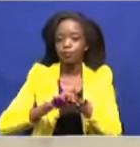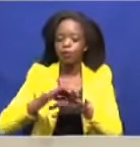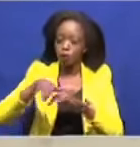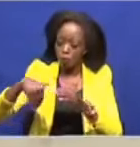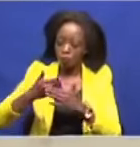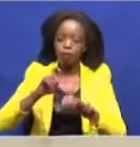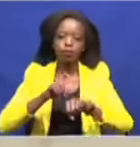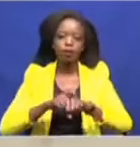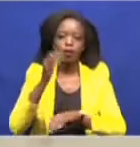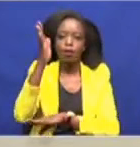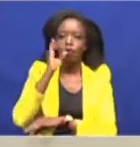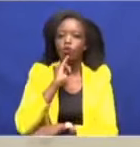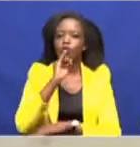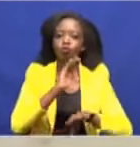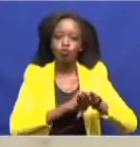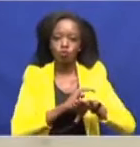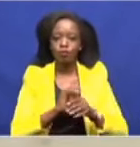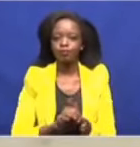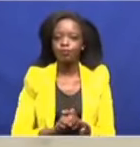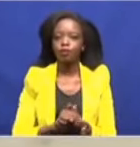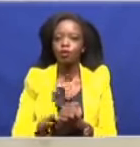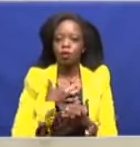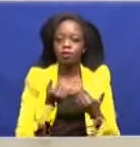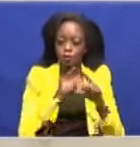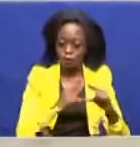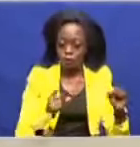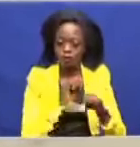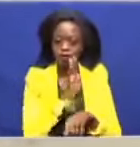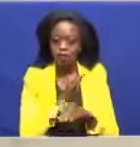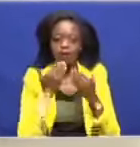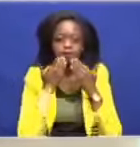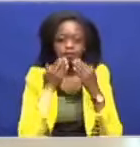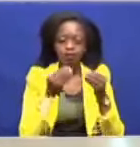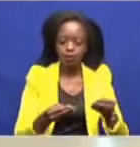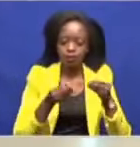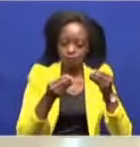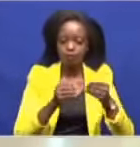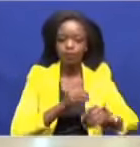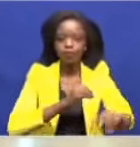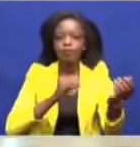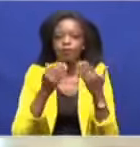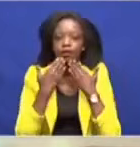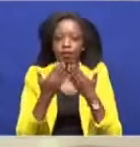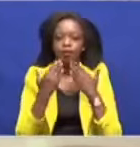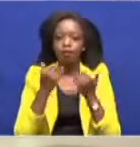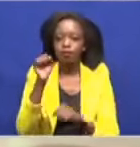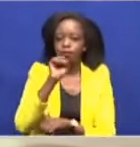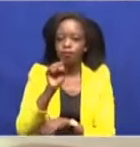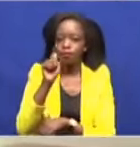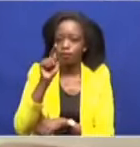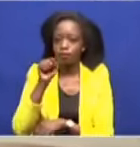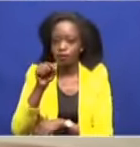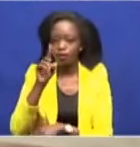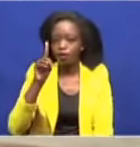the time. So may I re-echo those words of thanksgiving and thanking St. Dominic as a